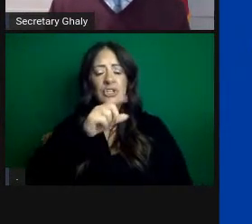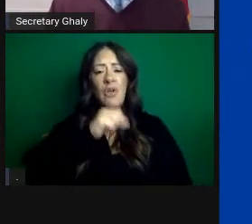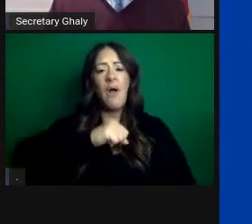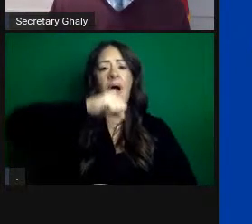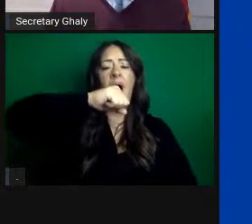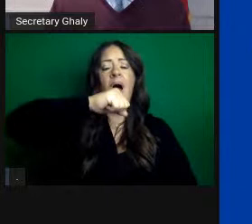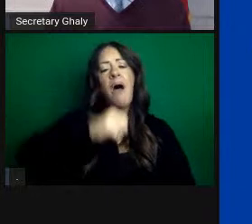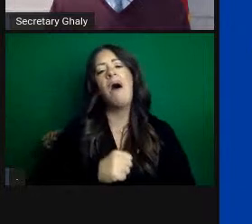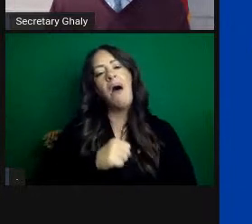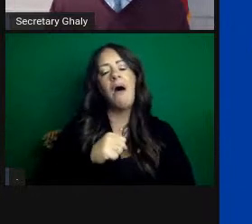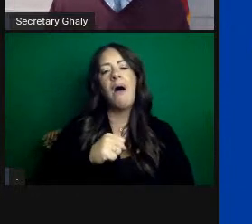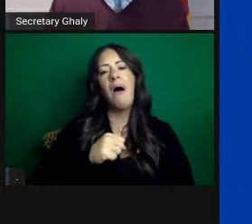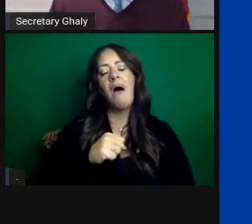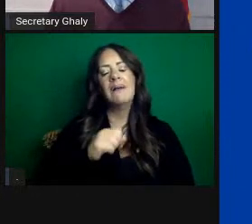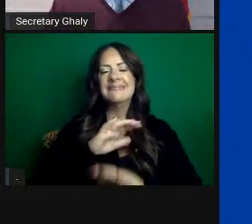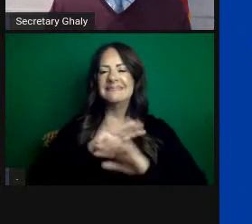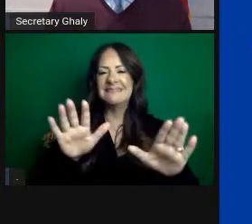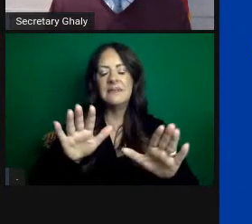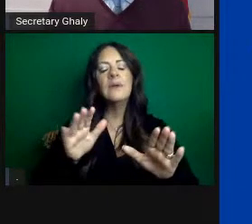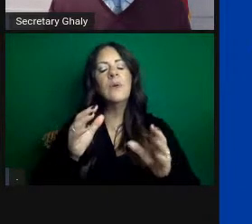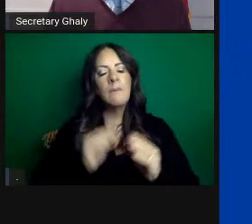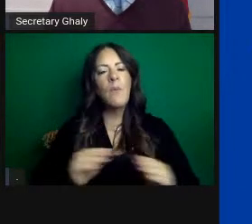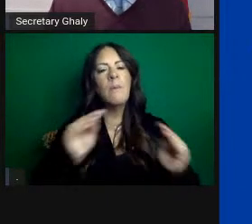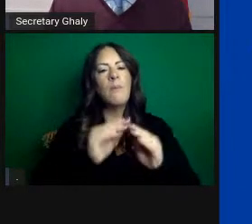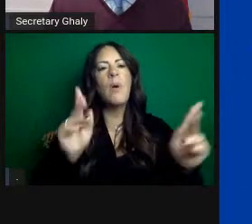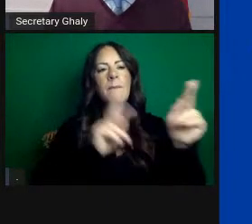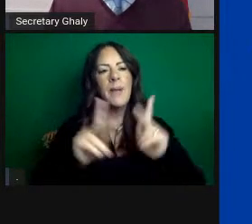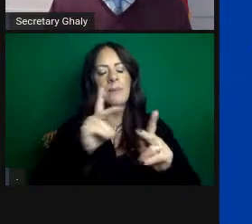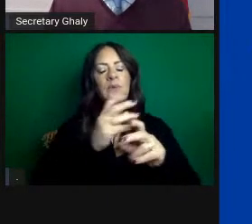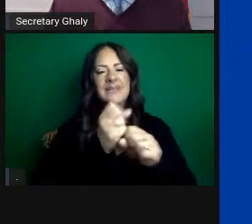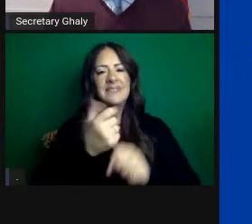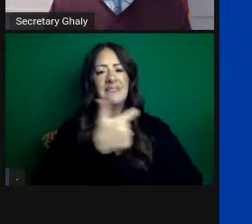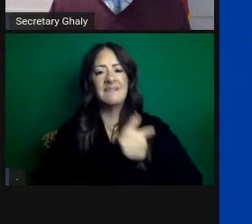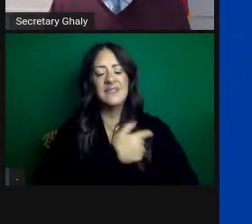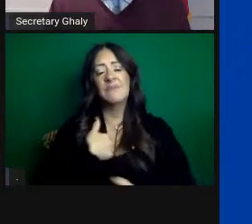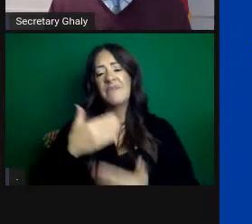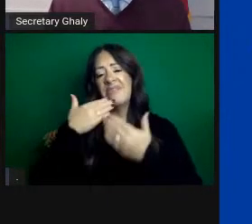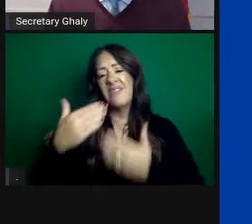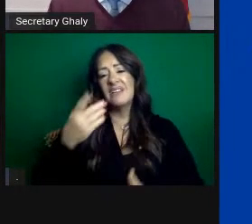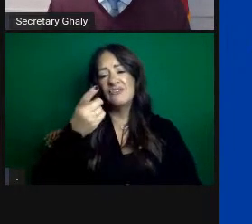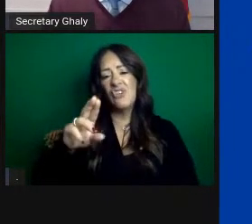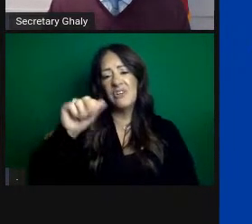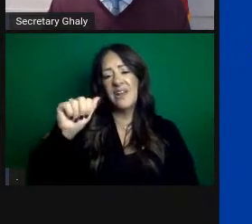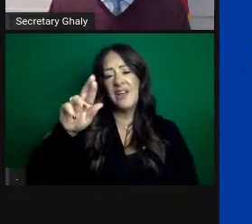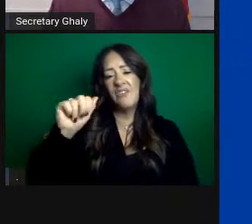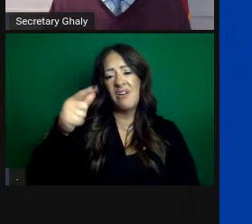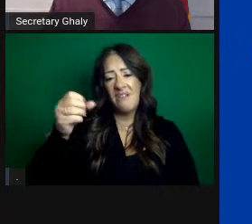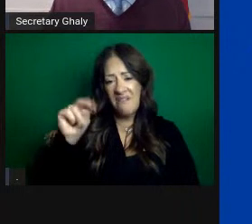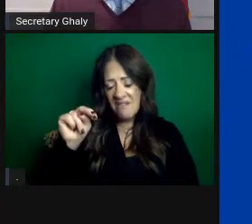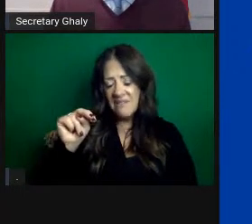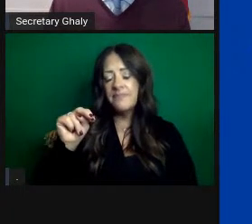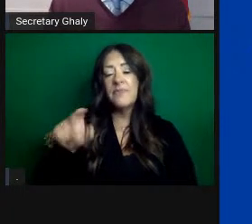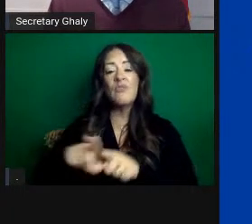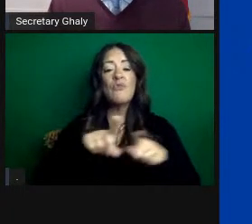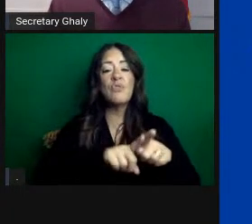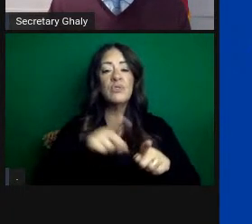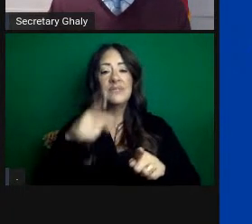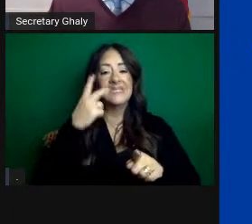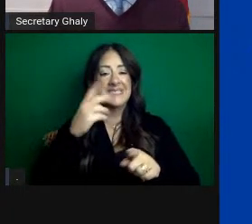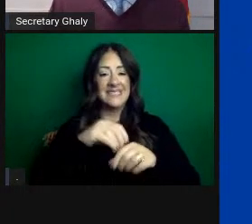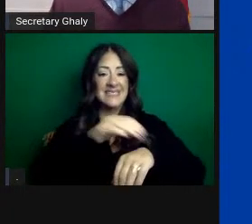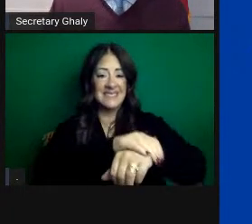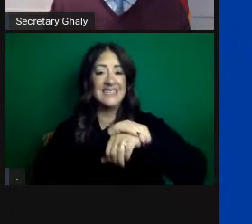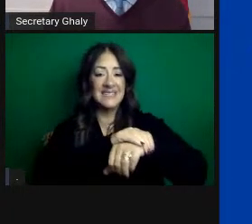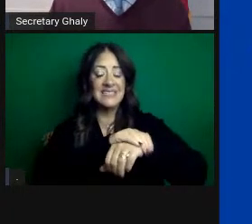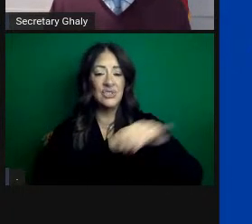as we get more and more Californians vaccinated. So thank you very much, Dr. Aragon. Also, you might have seen one in English by